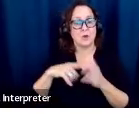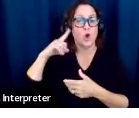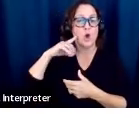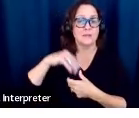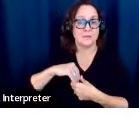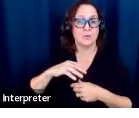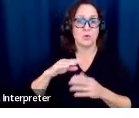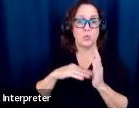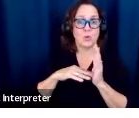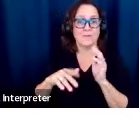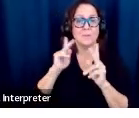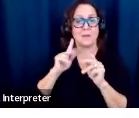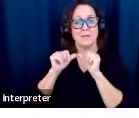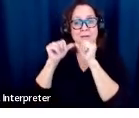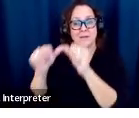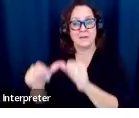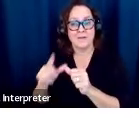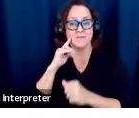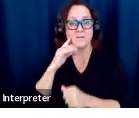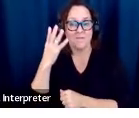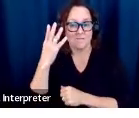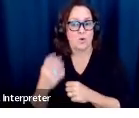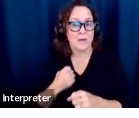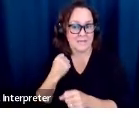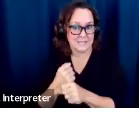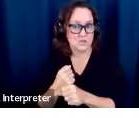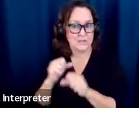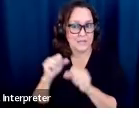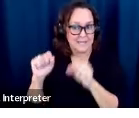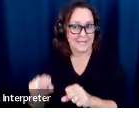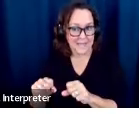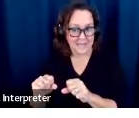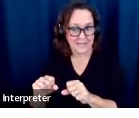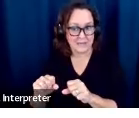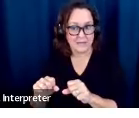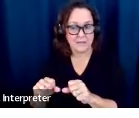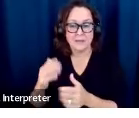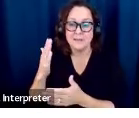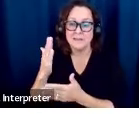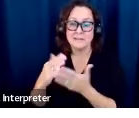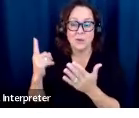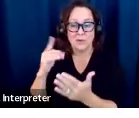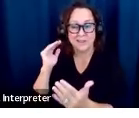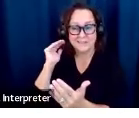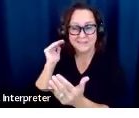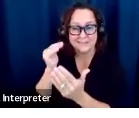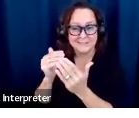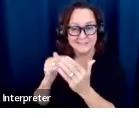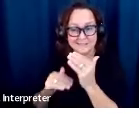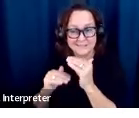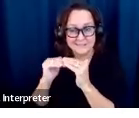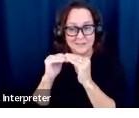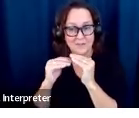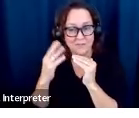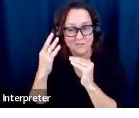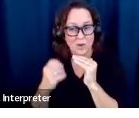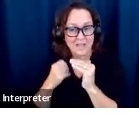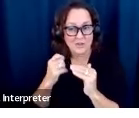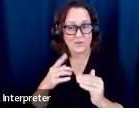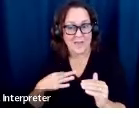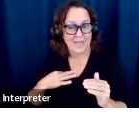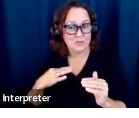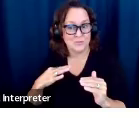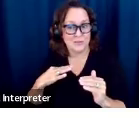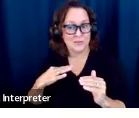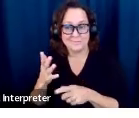can stay on it, I believe for 4 years once they enroll. And so somebody who may be currently on the autism waiver, but their eligibility is running